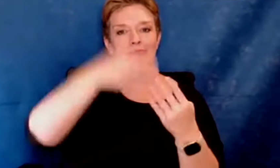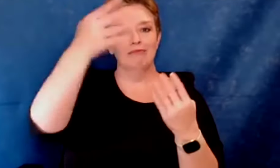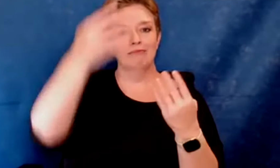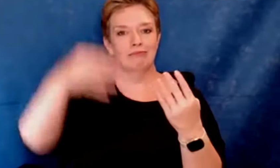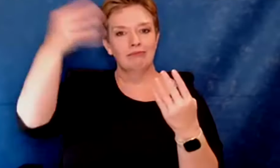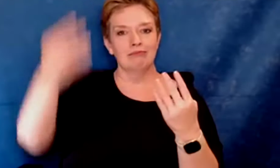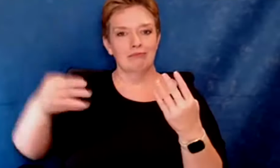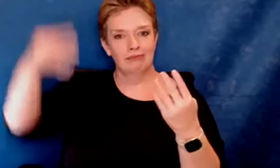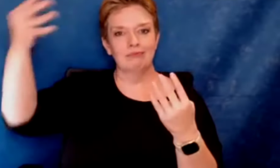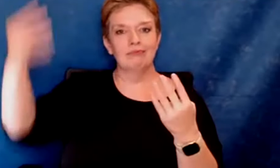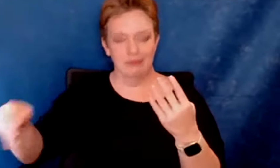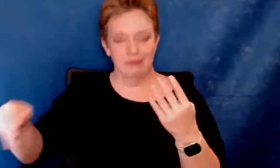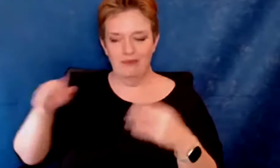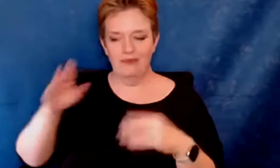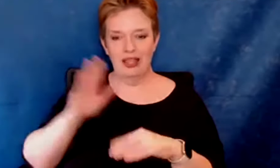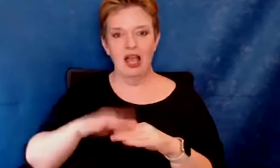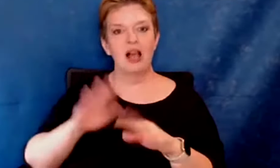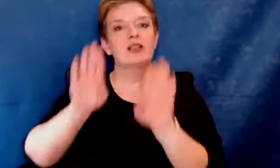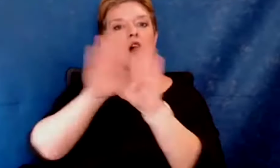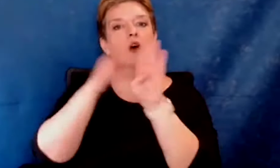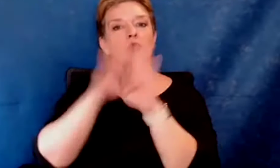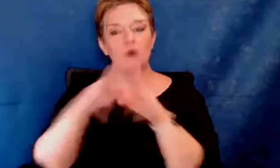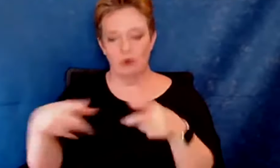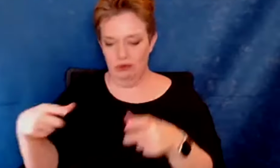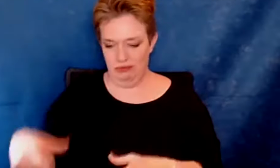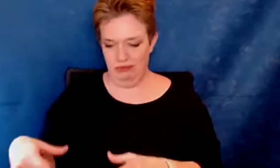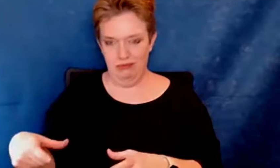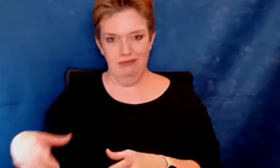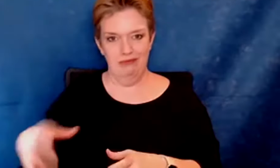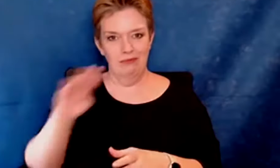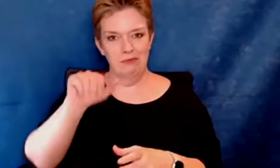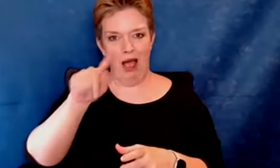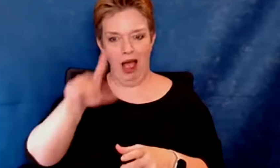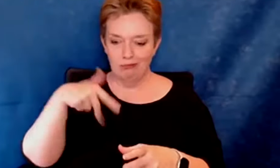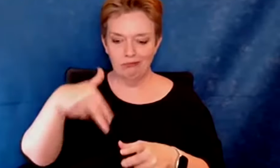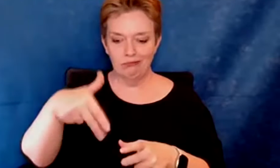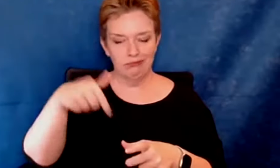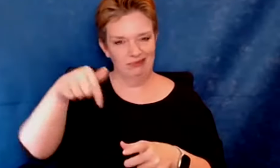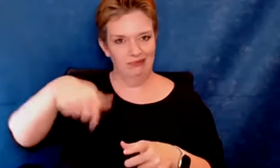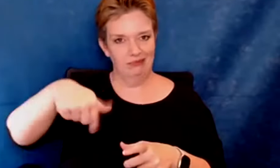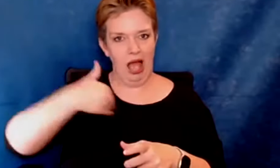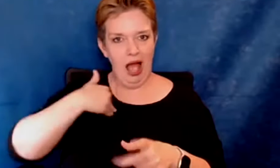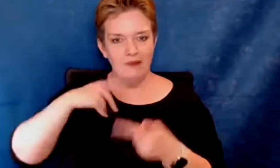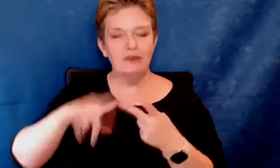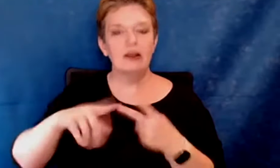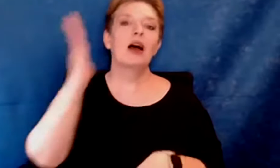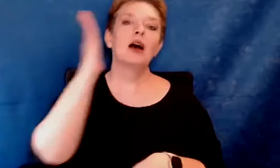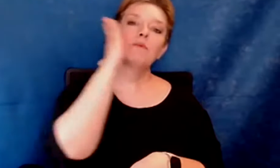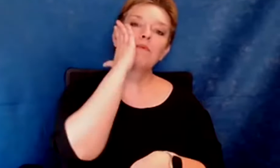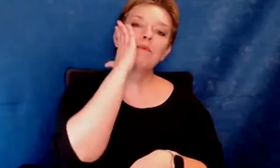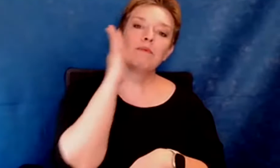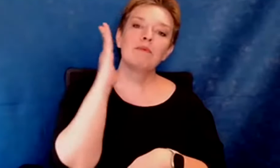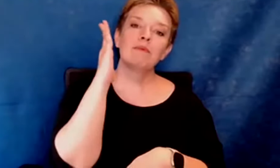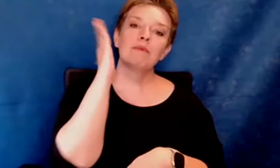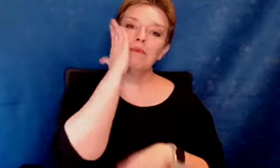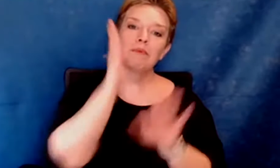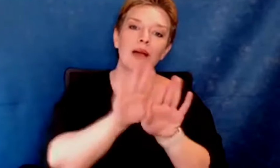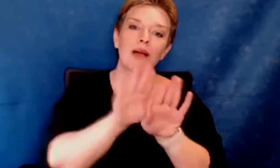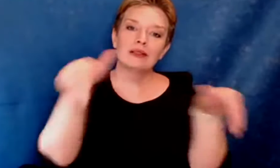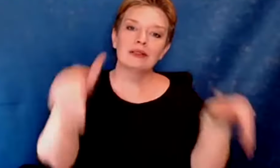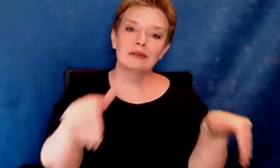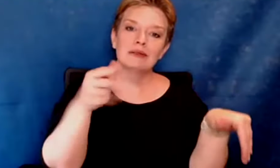on the bedspread. And it wasn't until I started investigating the work further and looking into his work, specifically in those